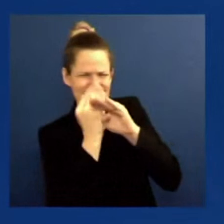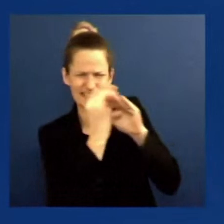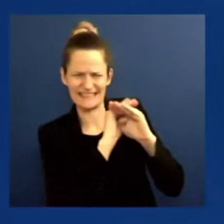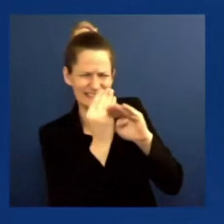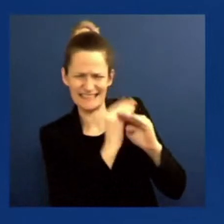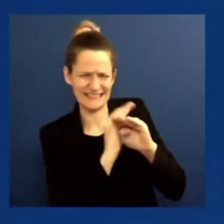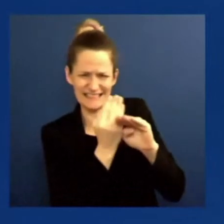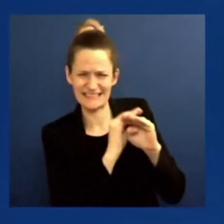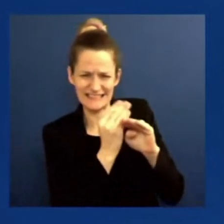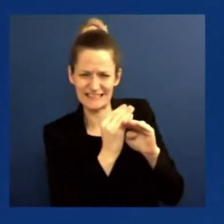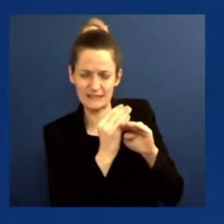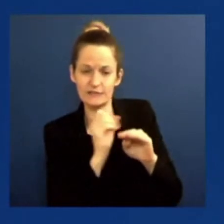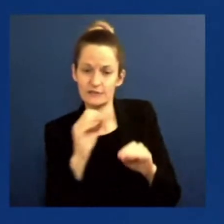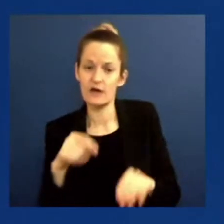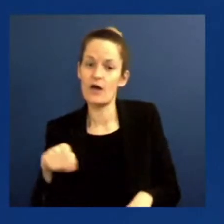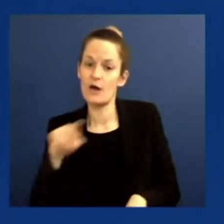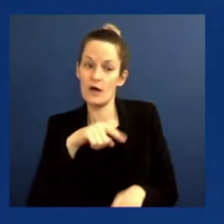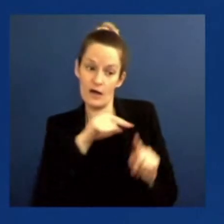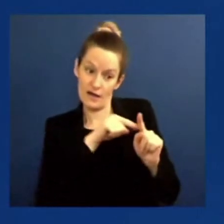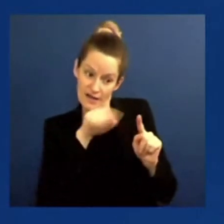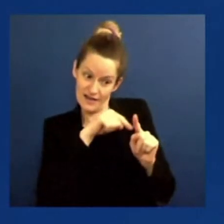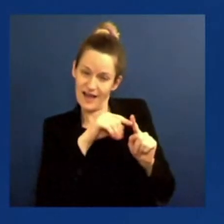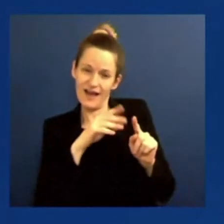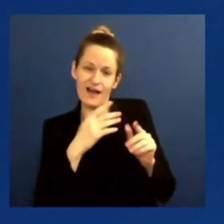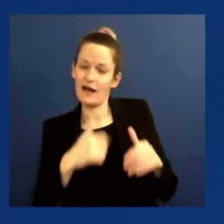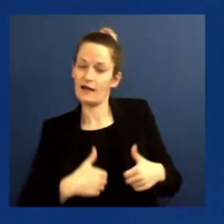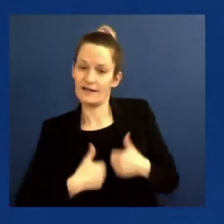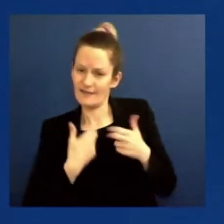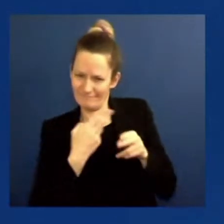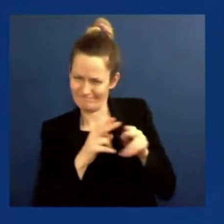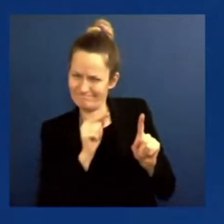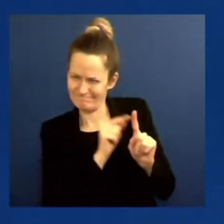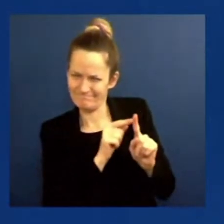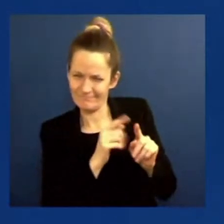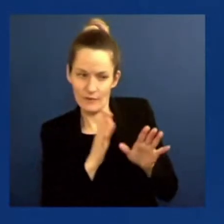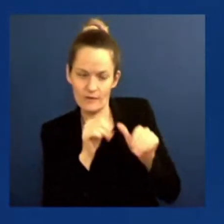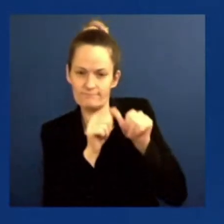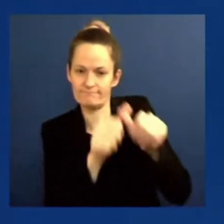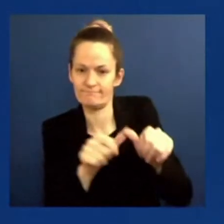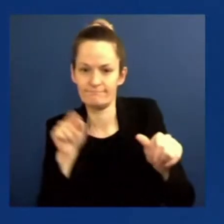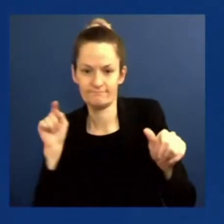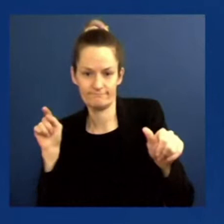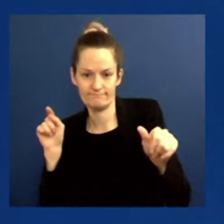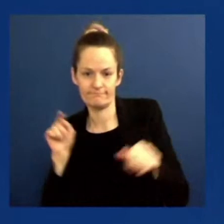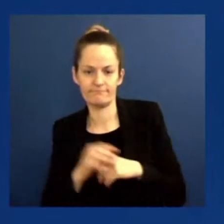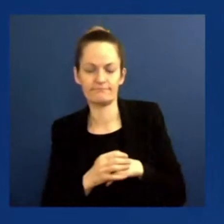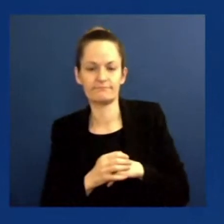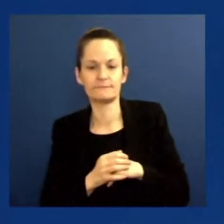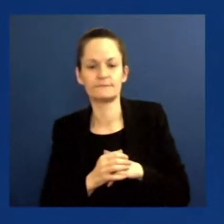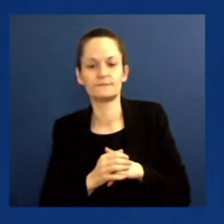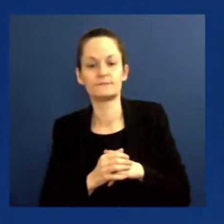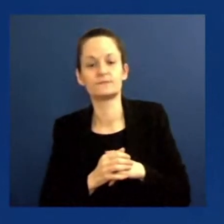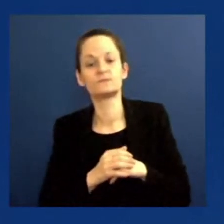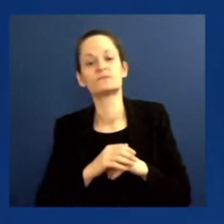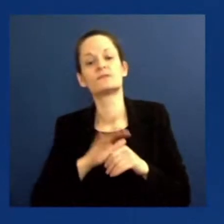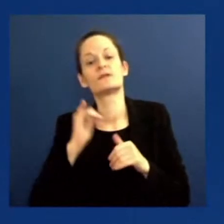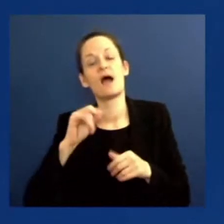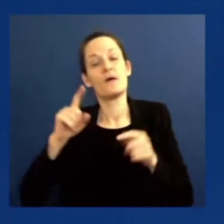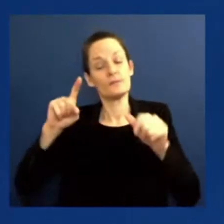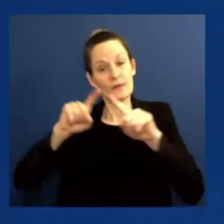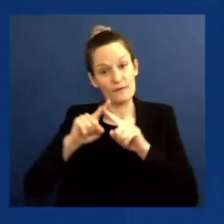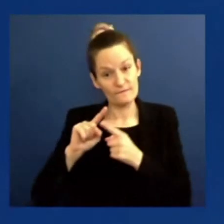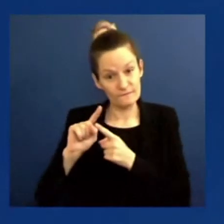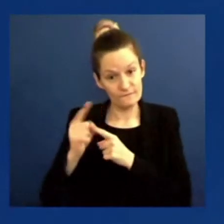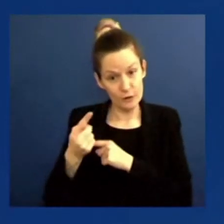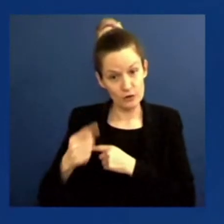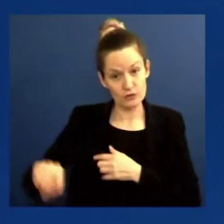the current vaccines, particularly with regard to boosting the current regimens, continue to induce immune